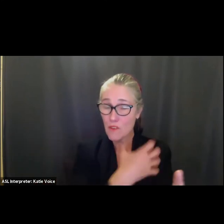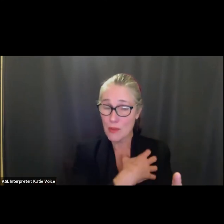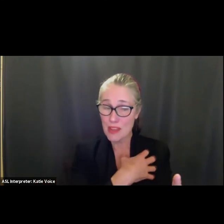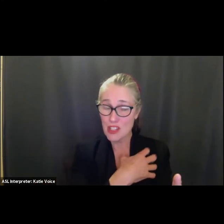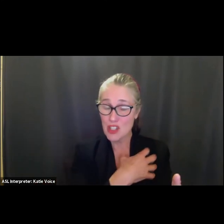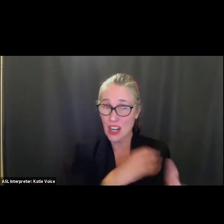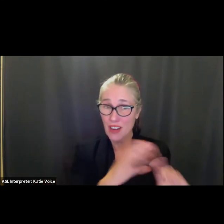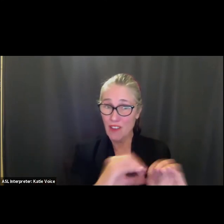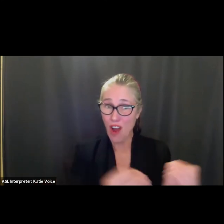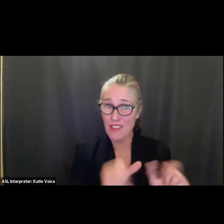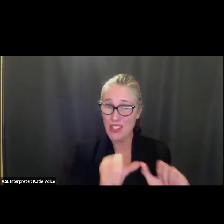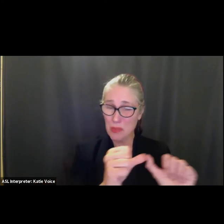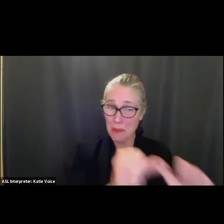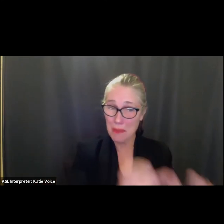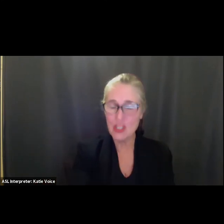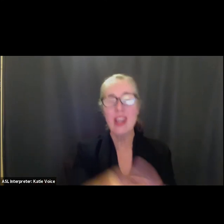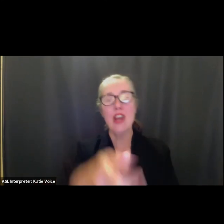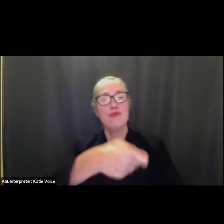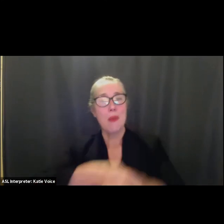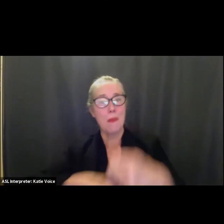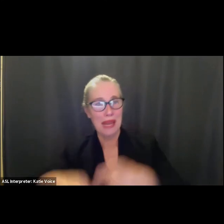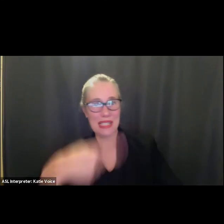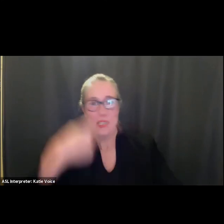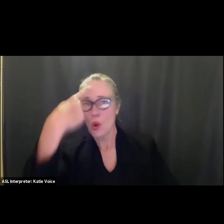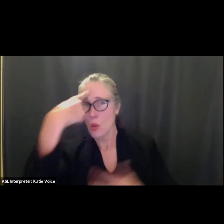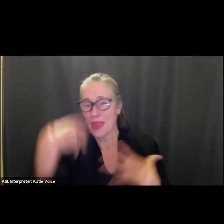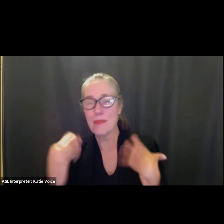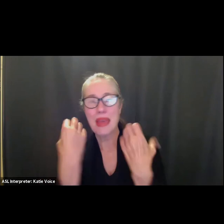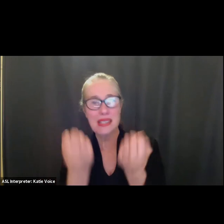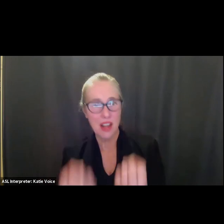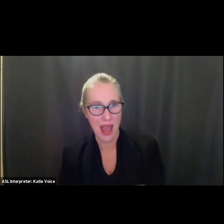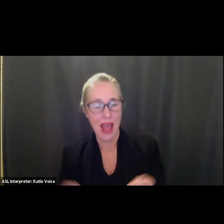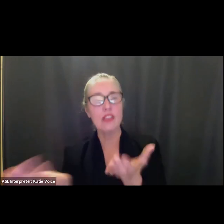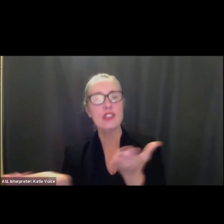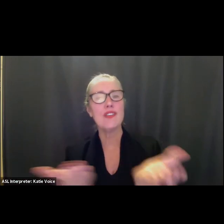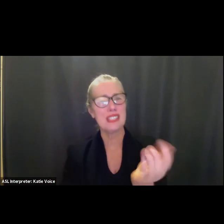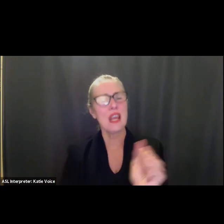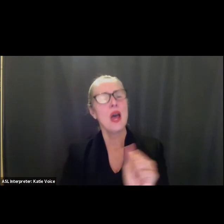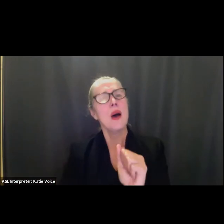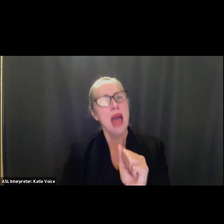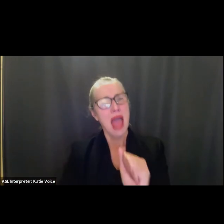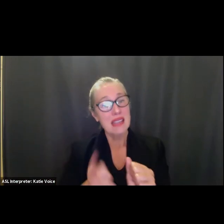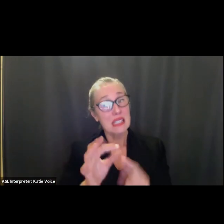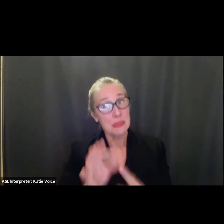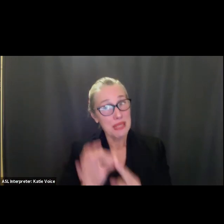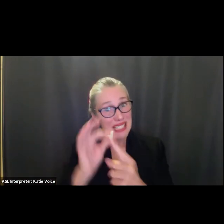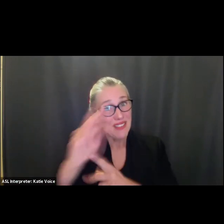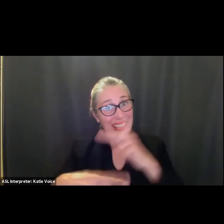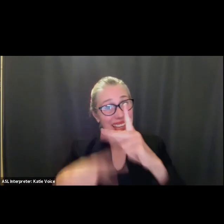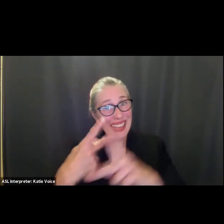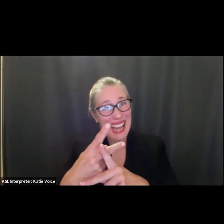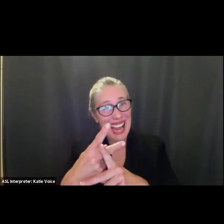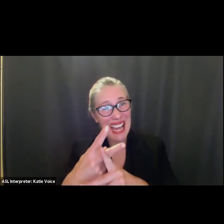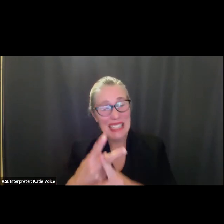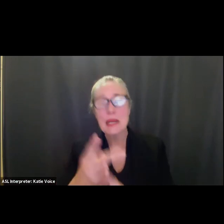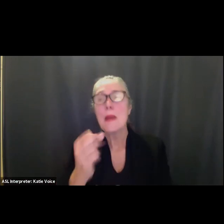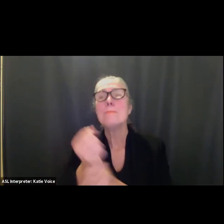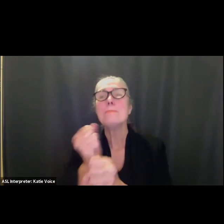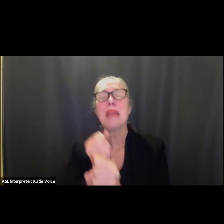perpetuating with mental health services specifically once curated for people who are most impacted by policing thank you